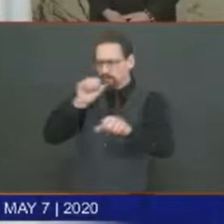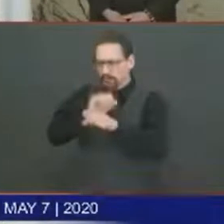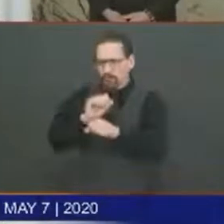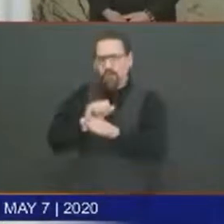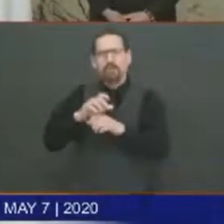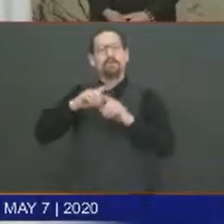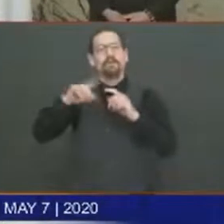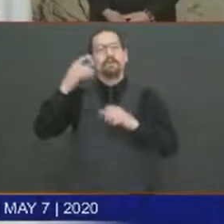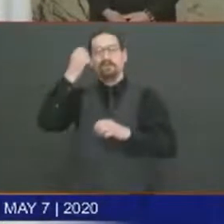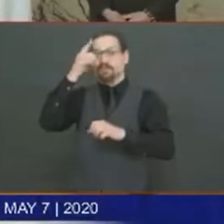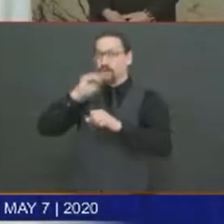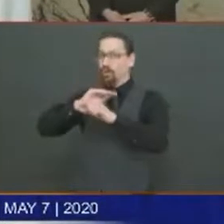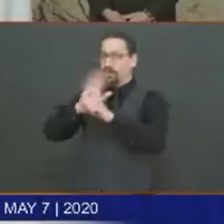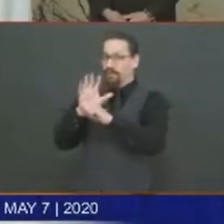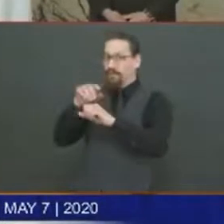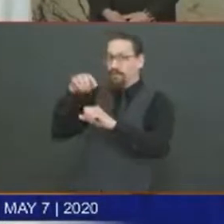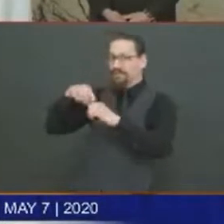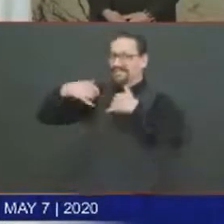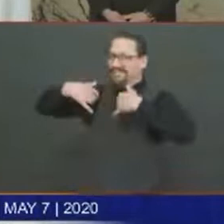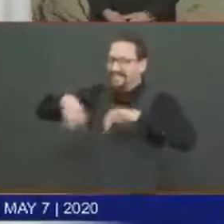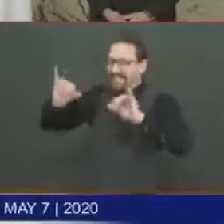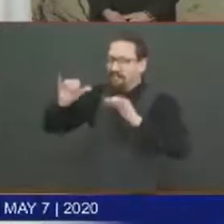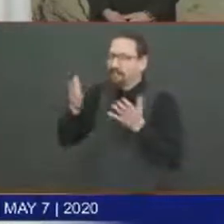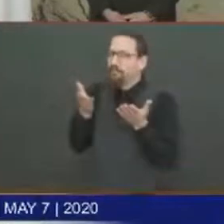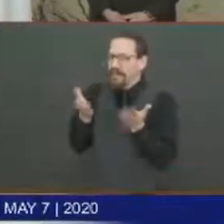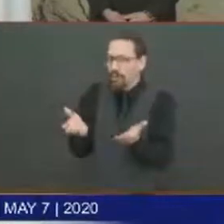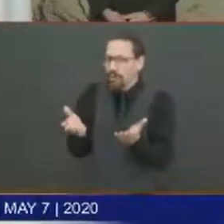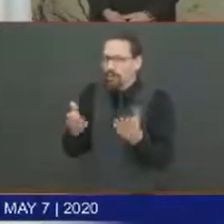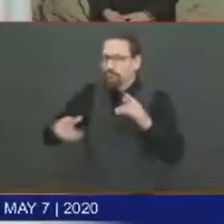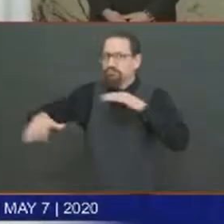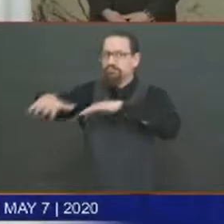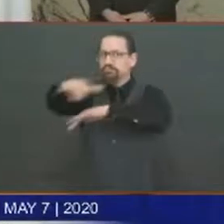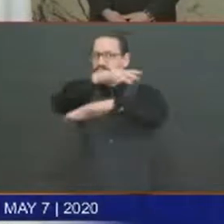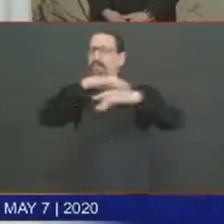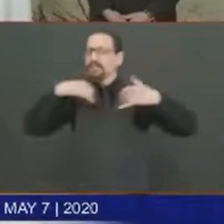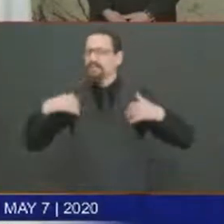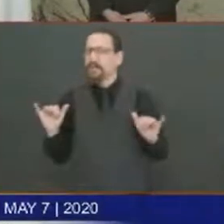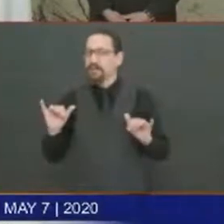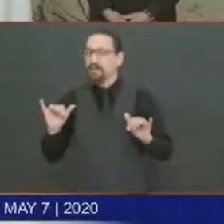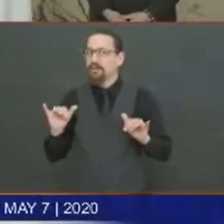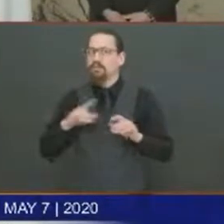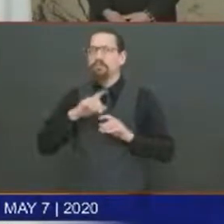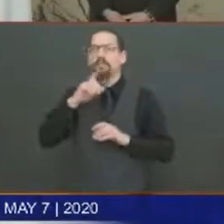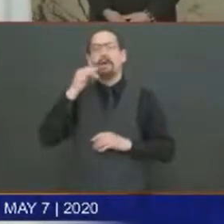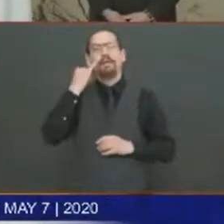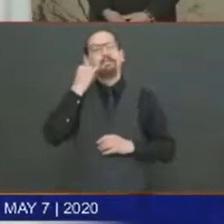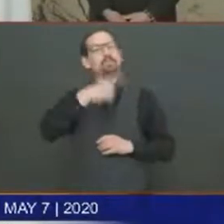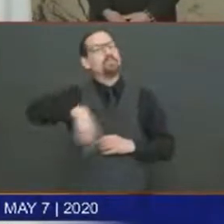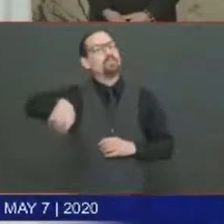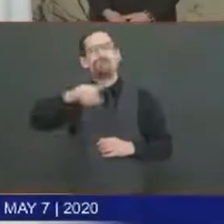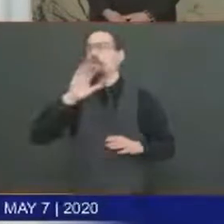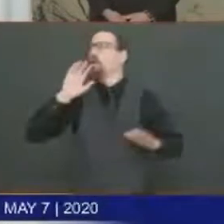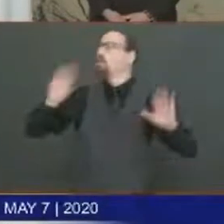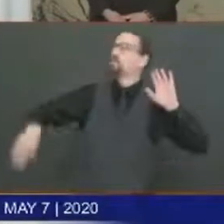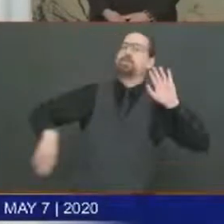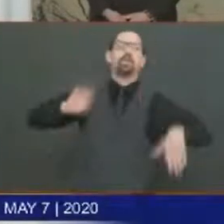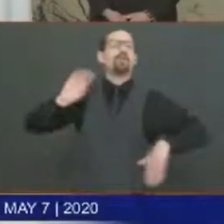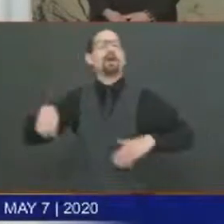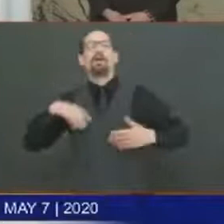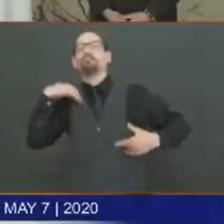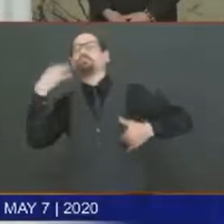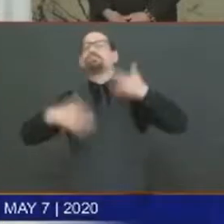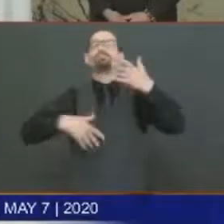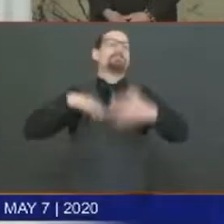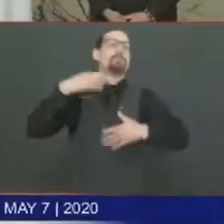gets ahead of you, if you have uncontrollable outbreaks, if the spread starts to snowball, then that's when you get into